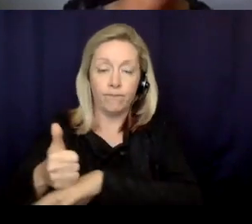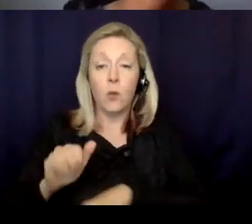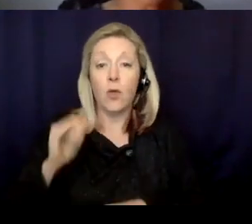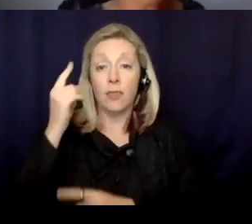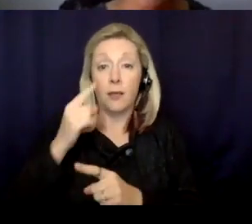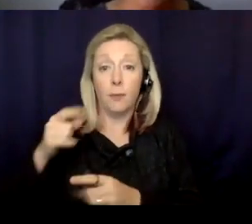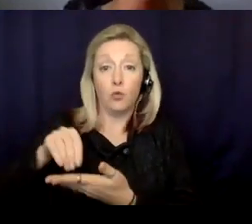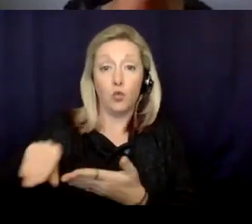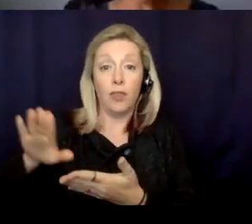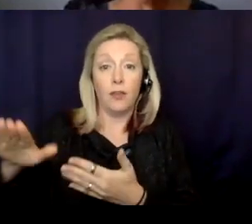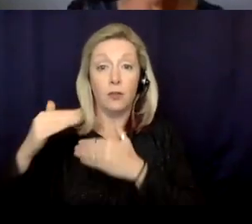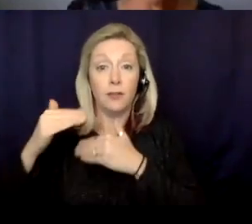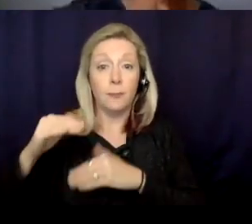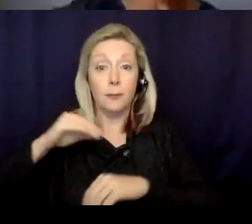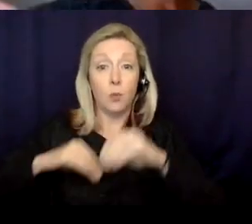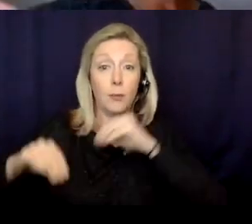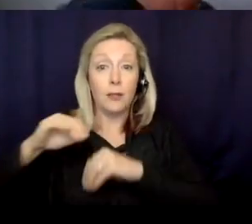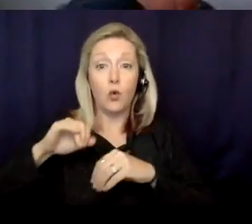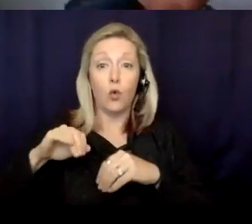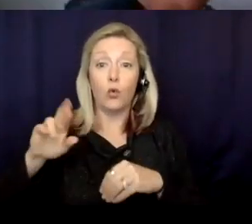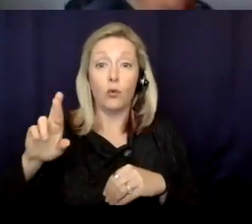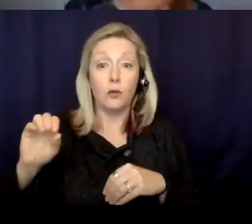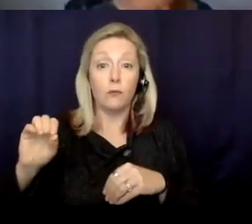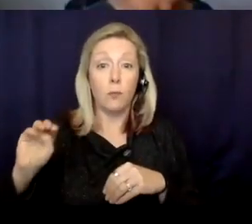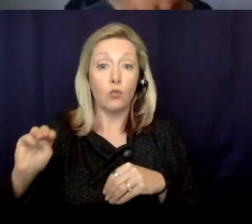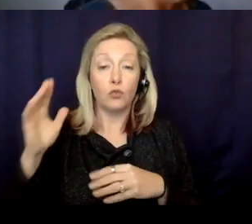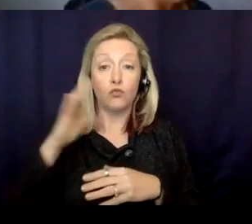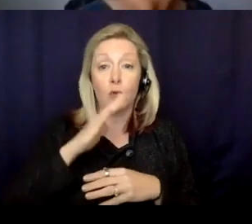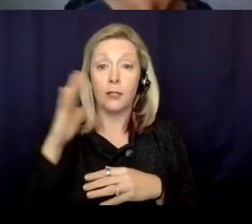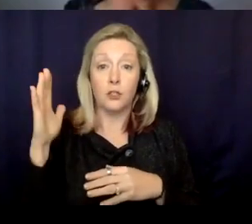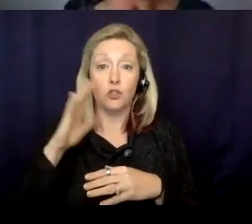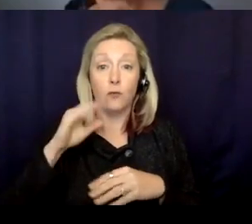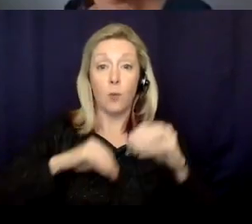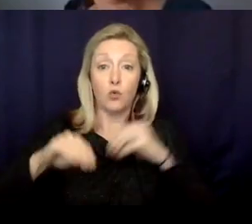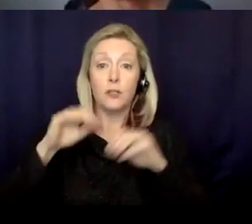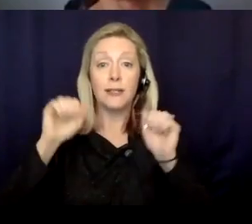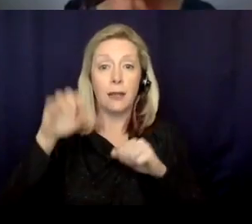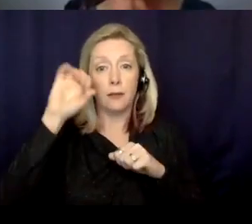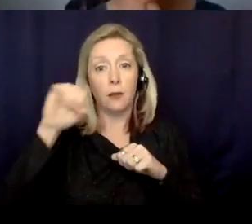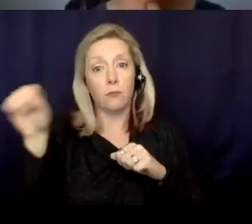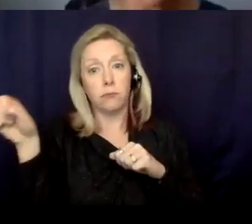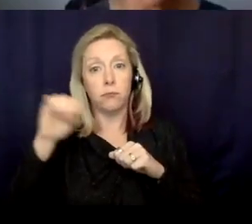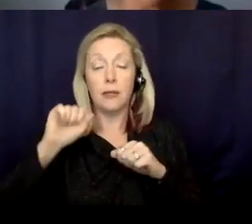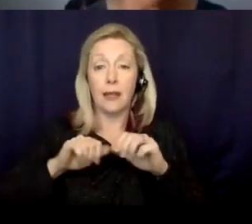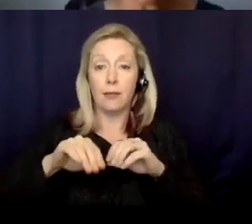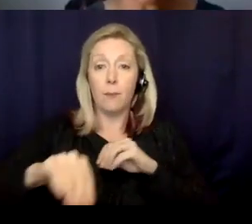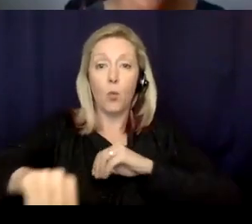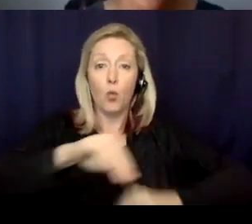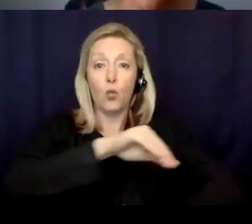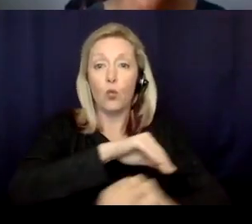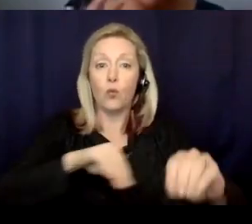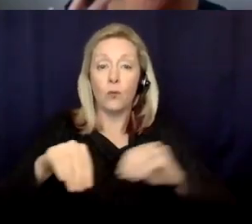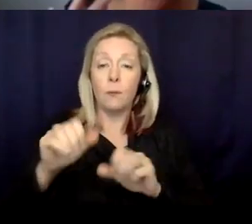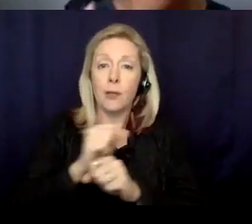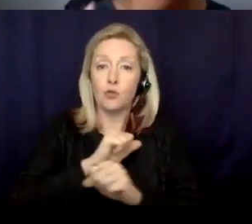mobility or their range of motion. Can they get their arm there? Can they move their head to activate the switch? What's going to happen? And